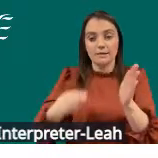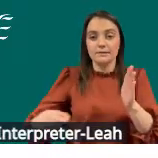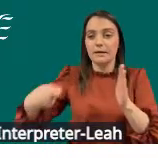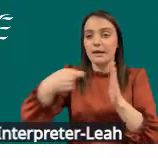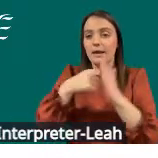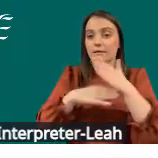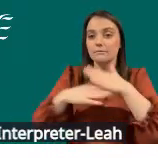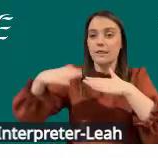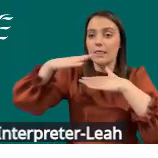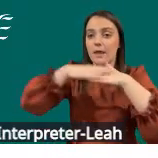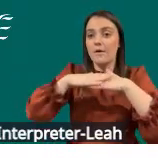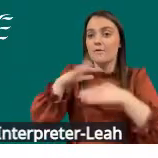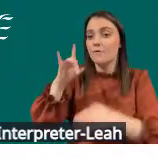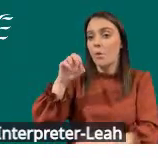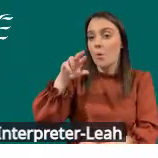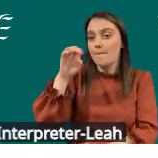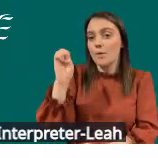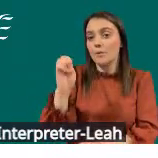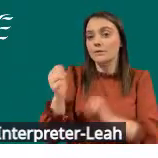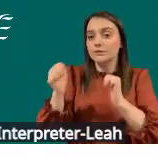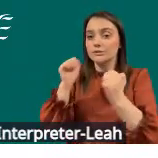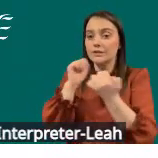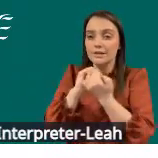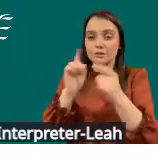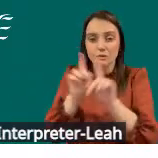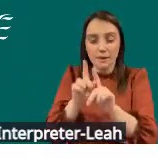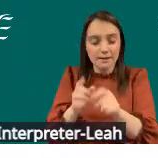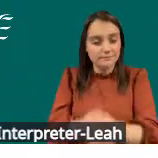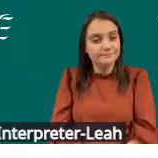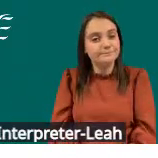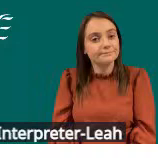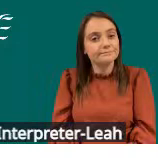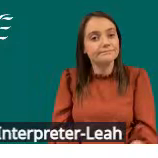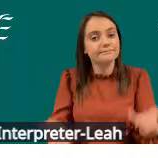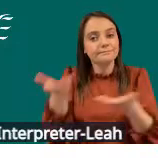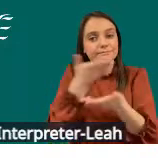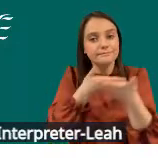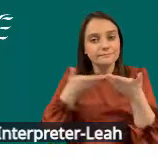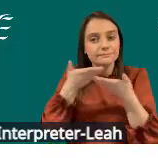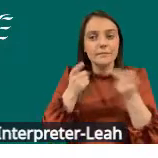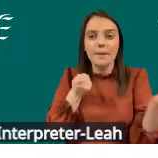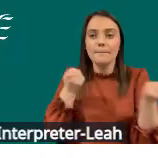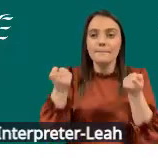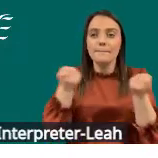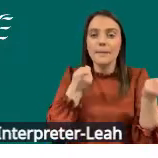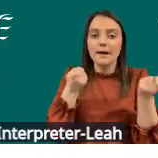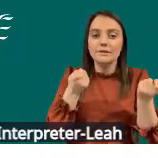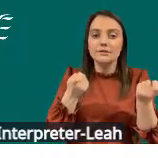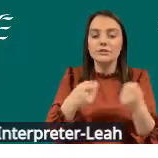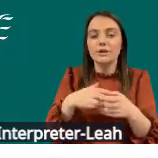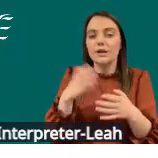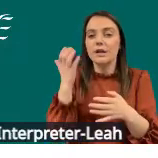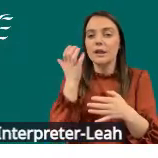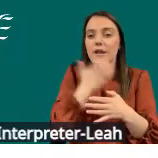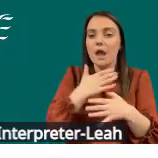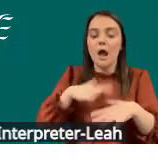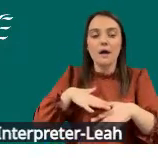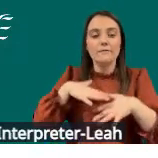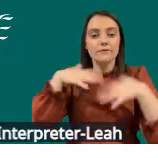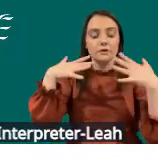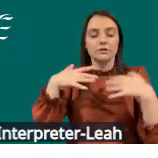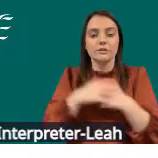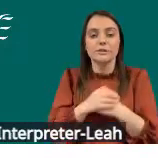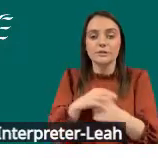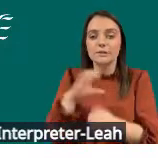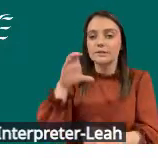hormonal changes. So I'm just going to talk a little bit about managing hot flushes using CBT.